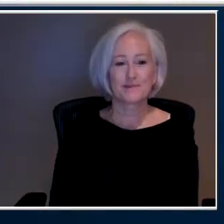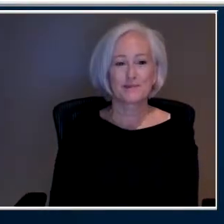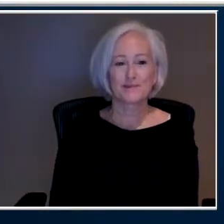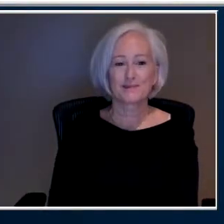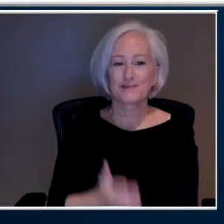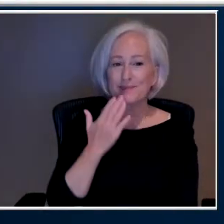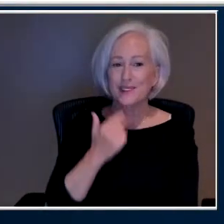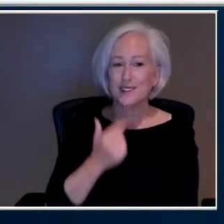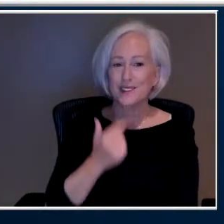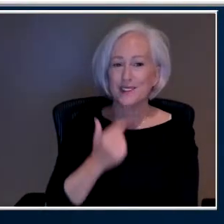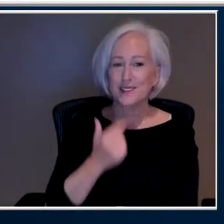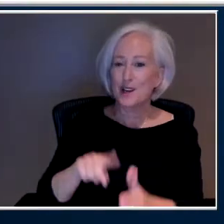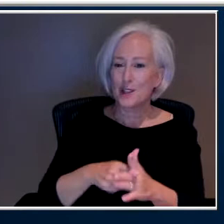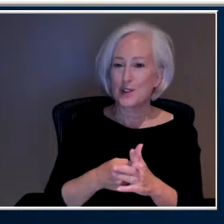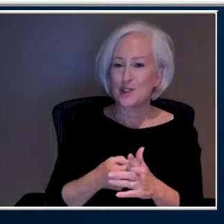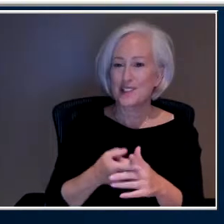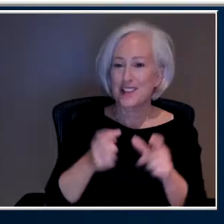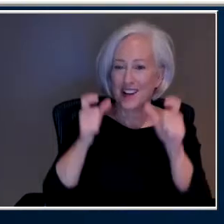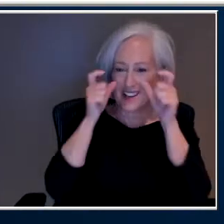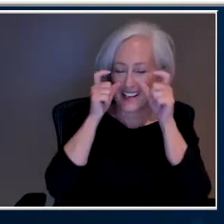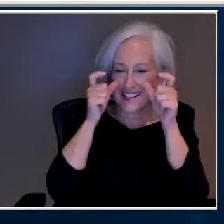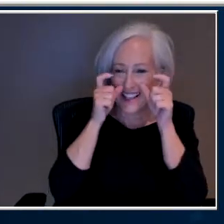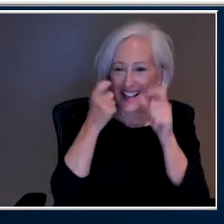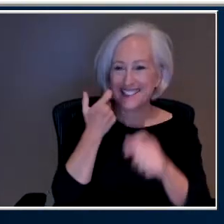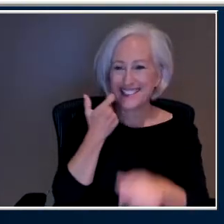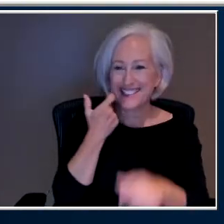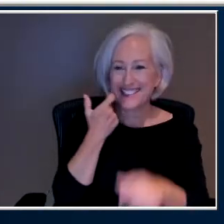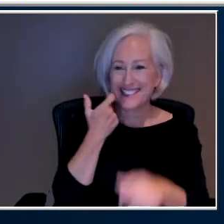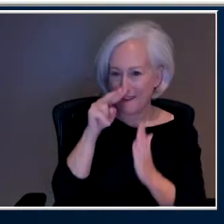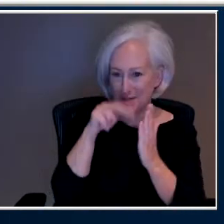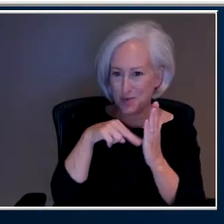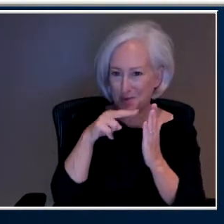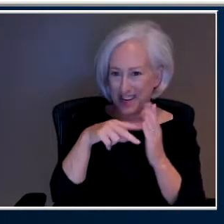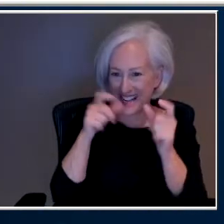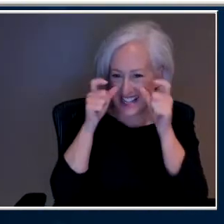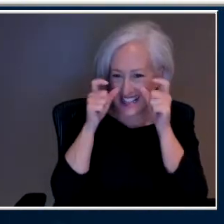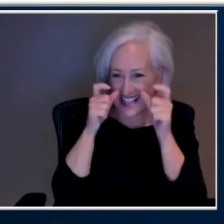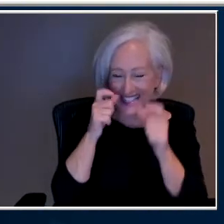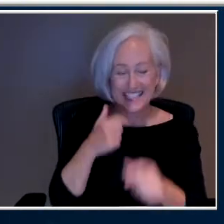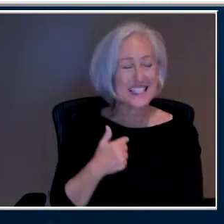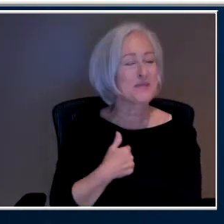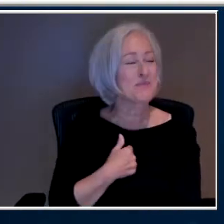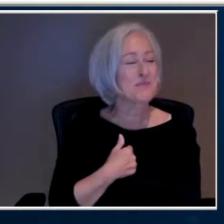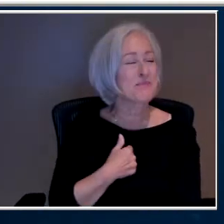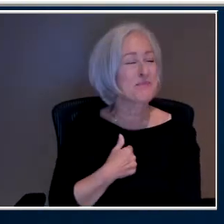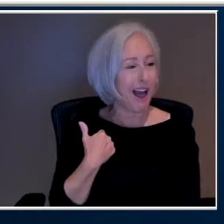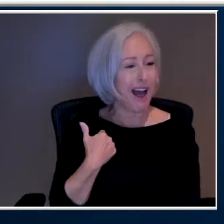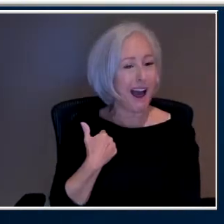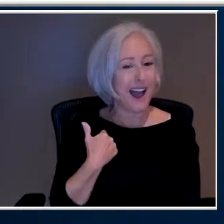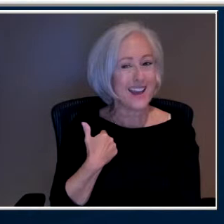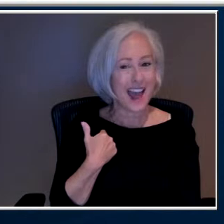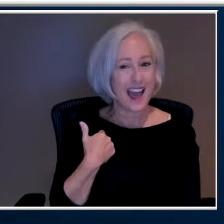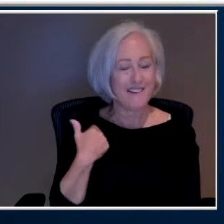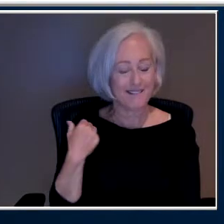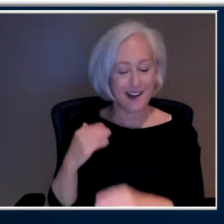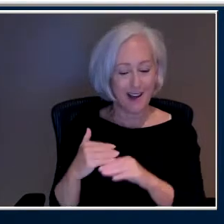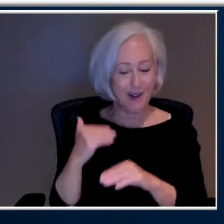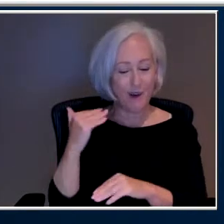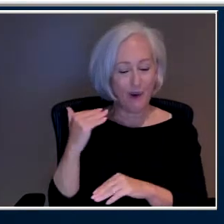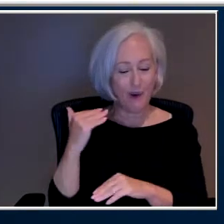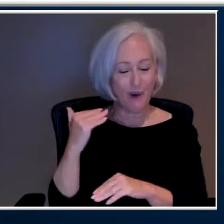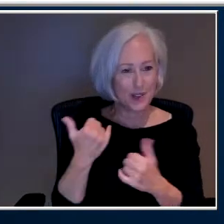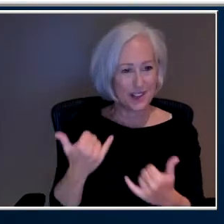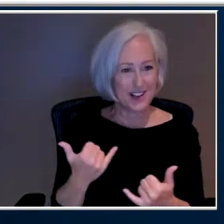wearing glasses recently, kind of. Don't you have your readers? I do have those for about the past 2 years, year and a half. Can you see? Are you